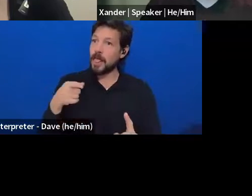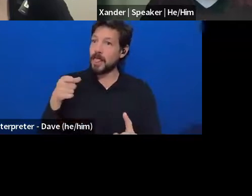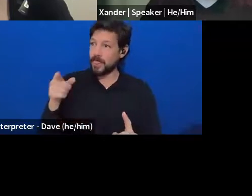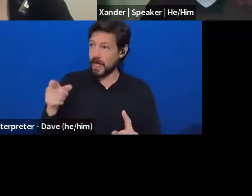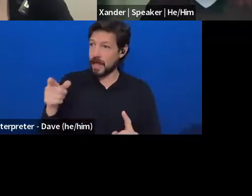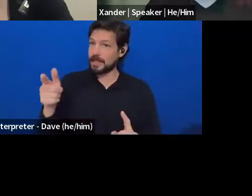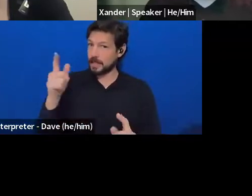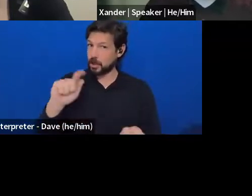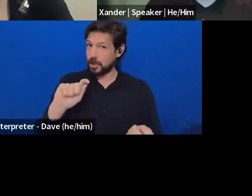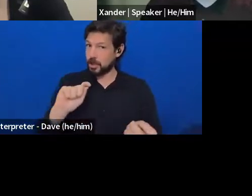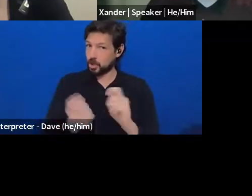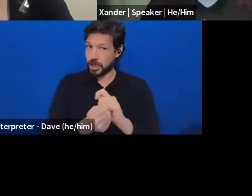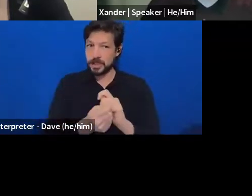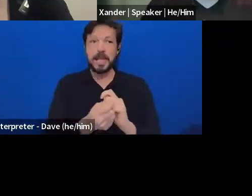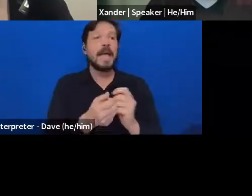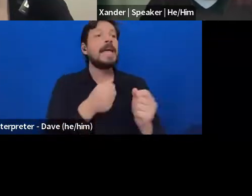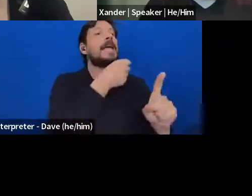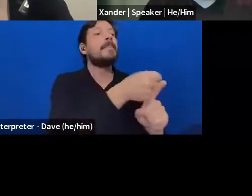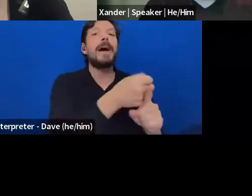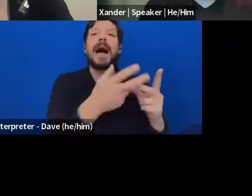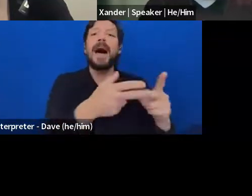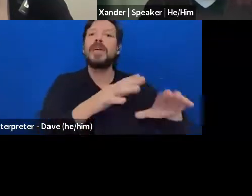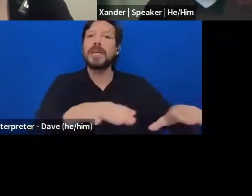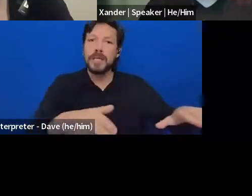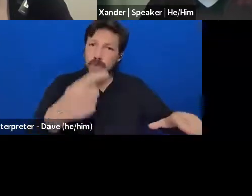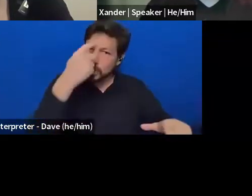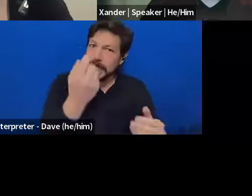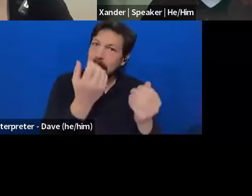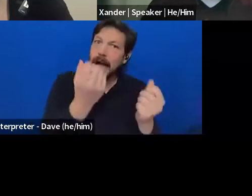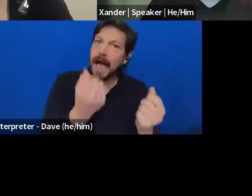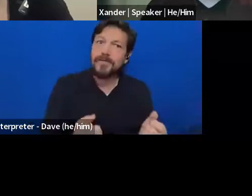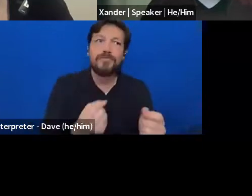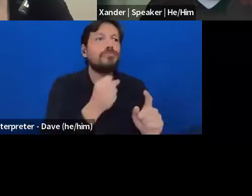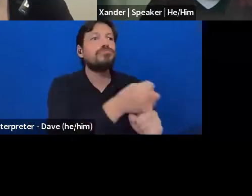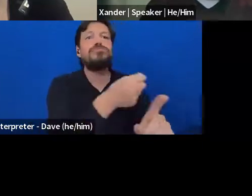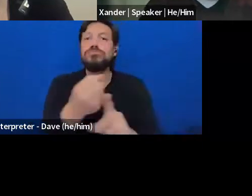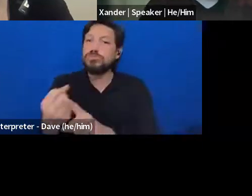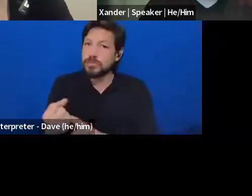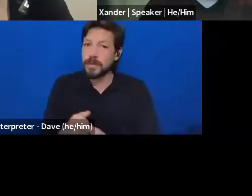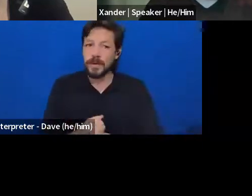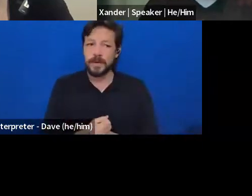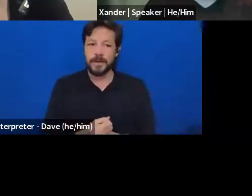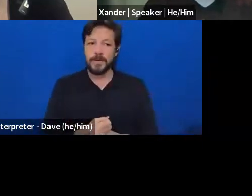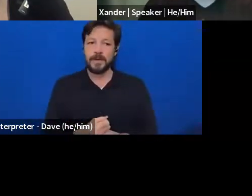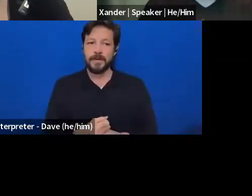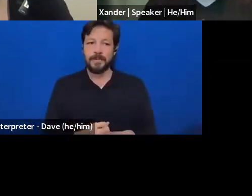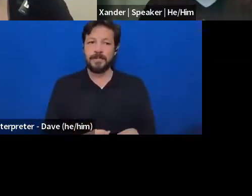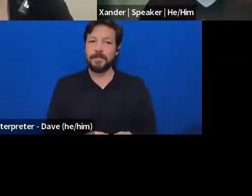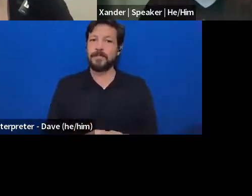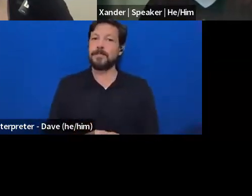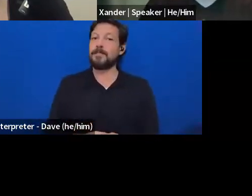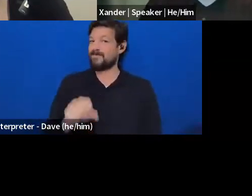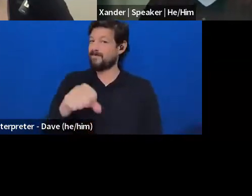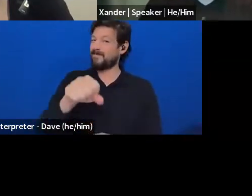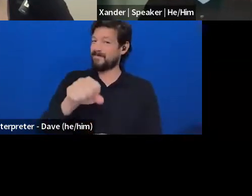those adjustments made for you and the benefits of that for you as well? Do you think they could see that? I definitely think so,